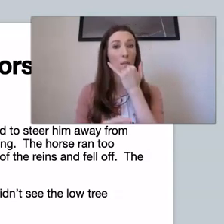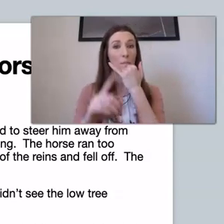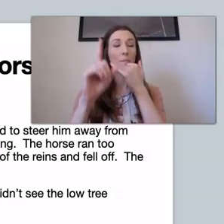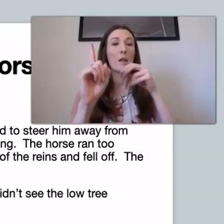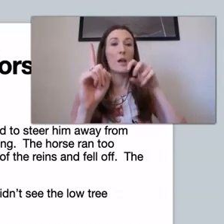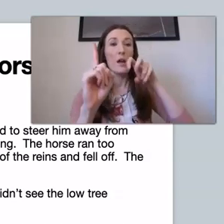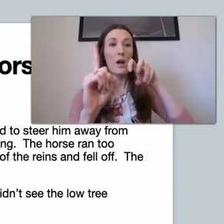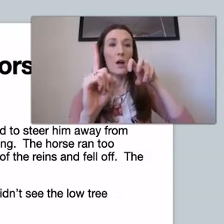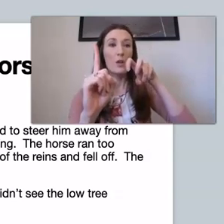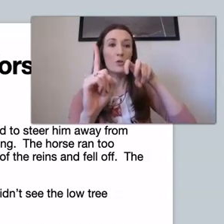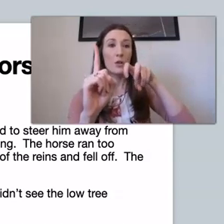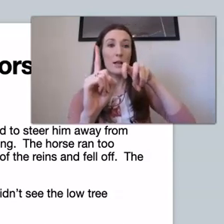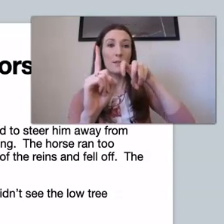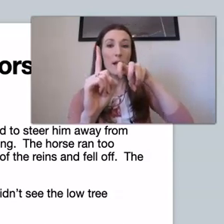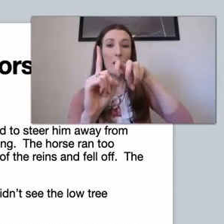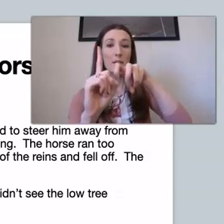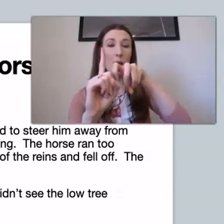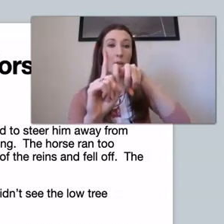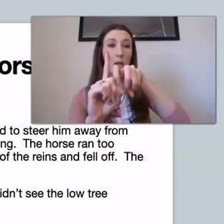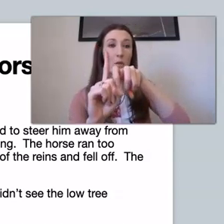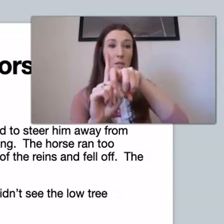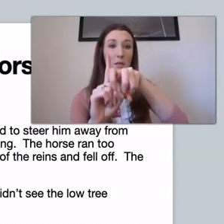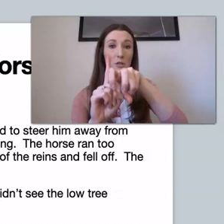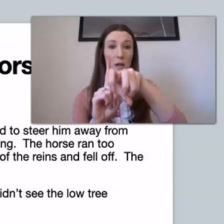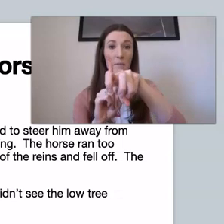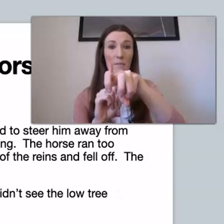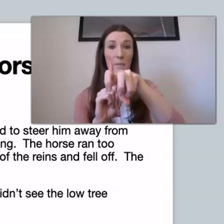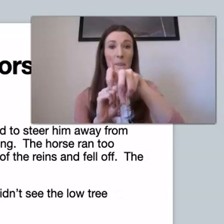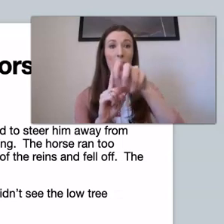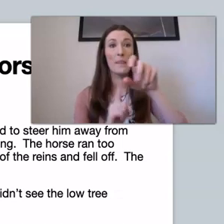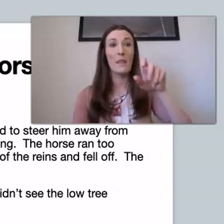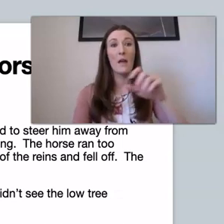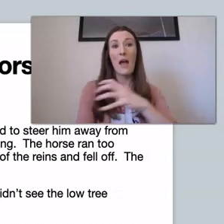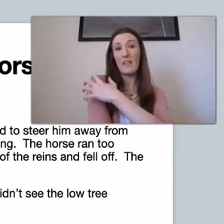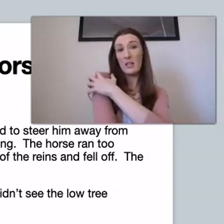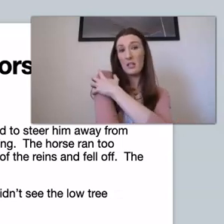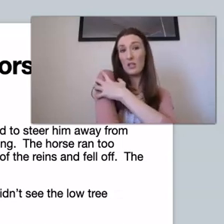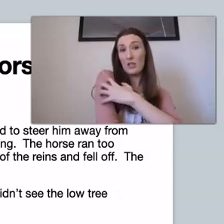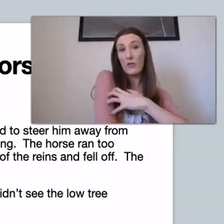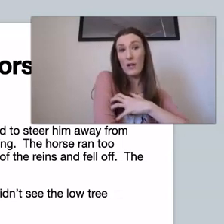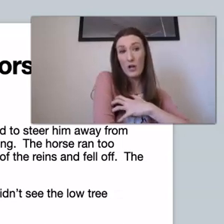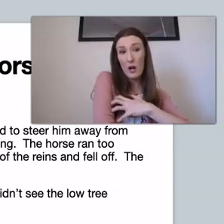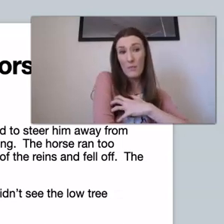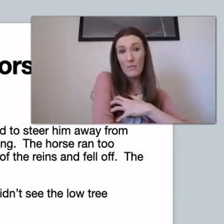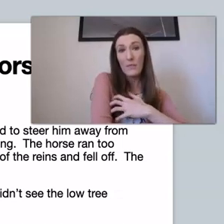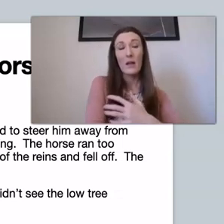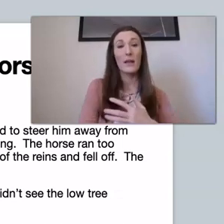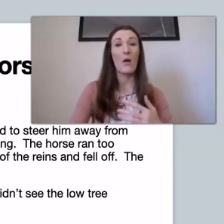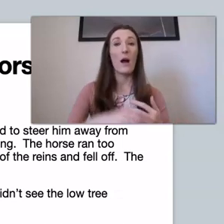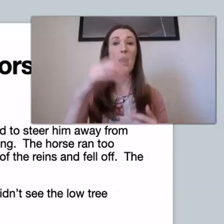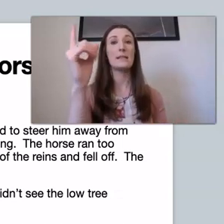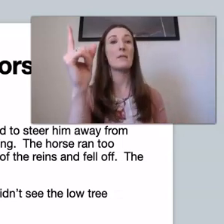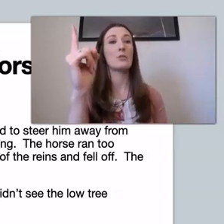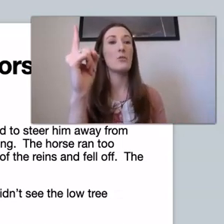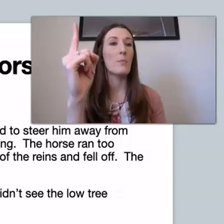Wrong. Use your classifier to get really close to the tree and then scratch your arm.